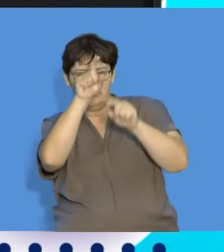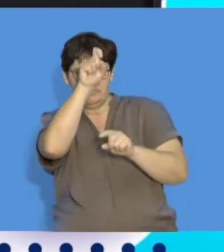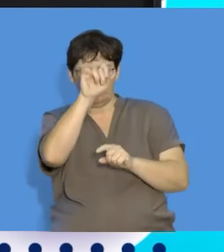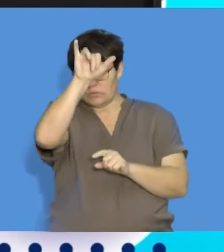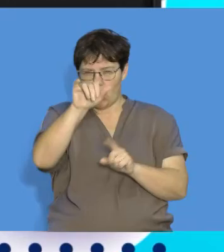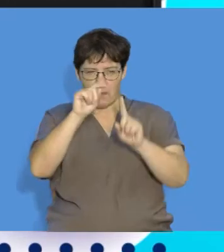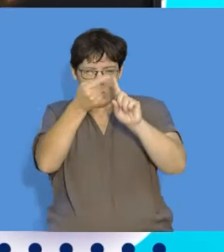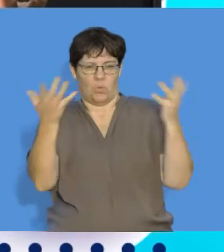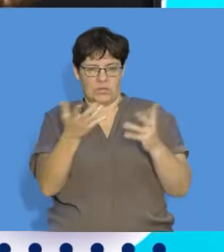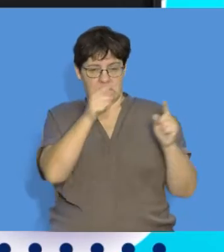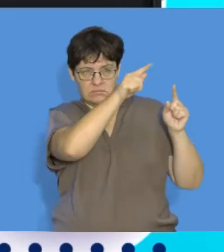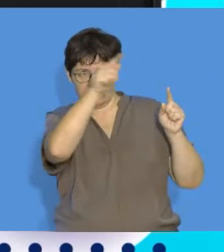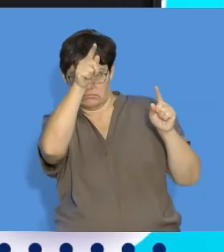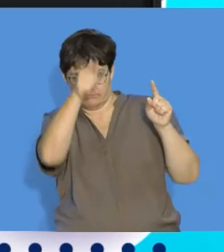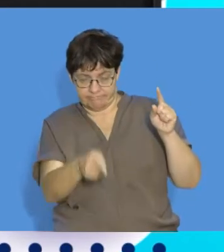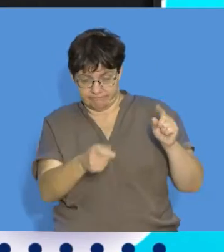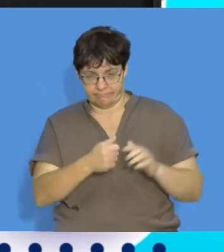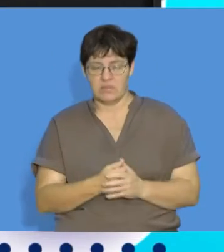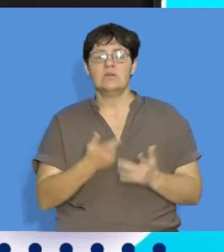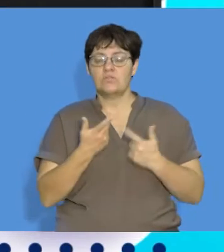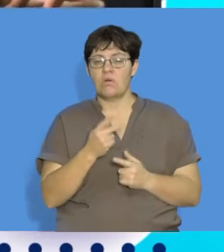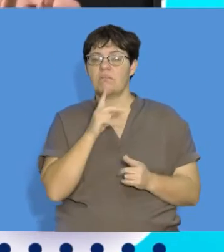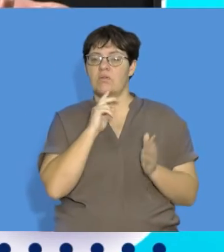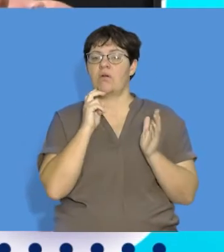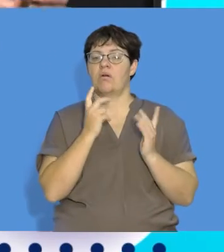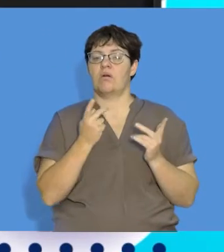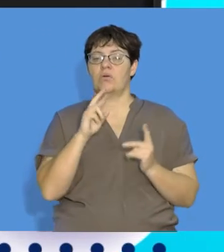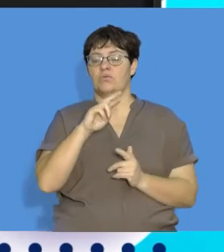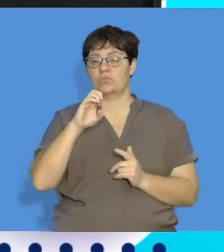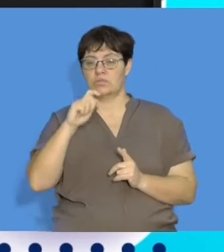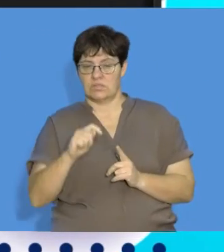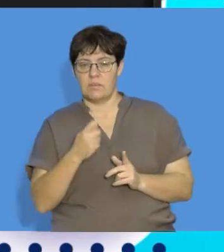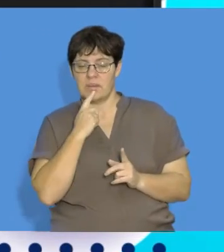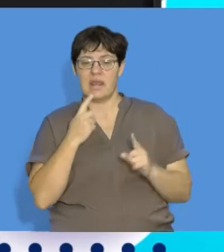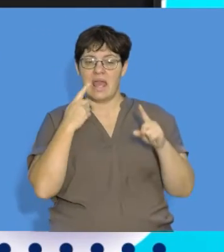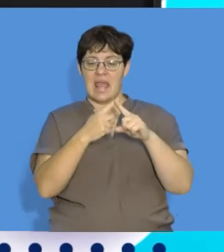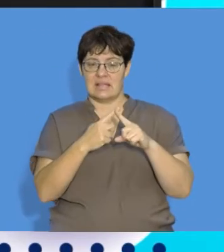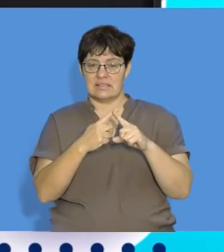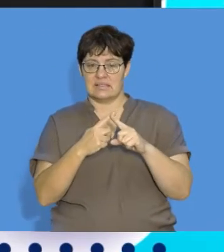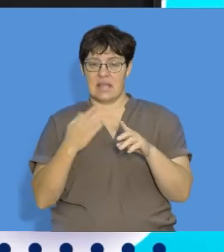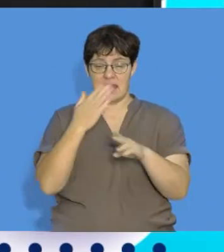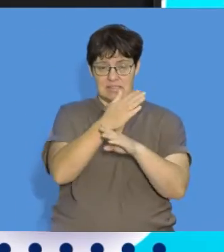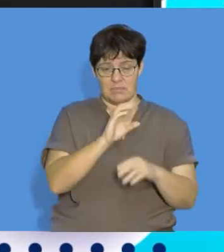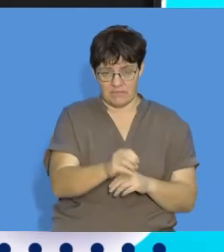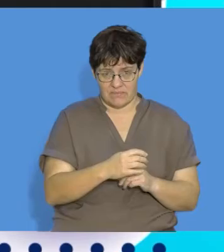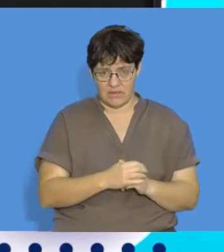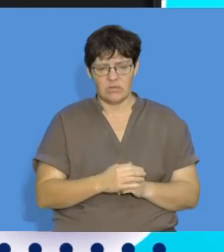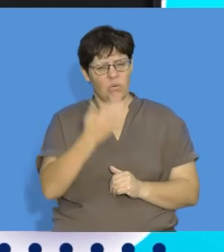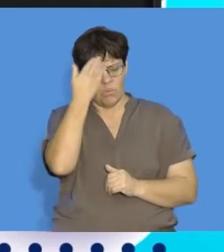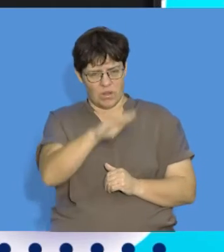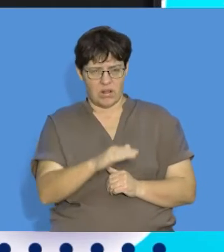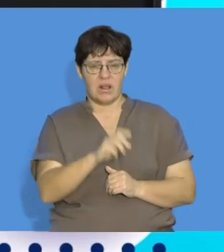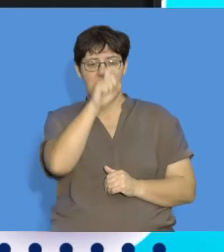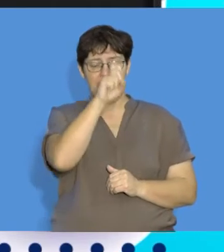is. But with the other one, it will be mainly when we want to talk about the root, which are the x-intercepts, which I believe by now you do know